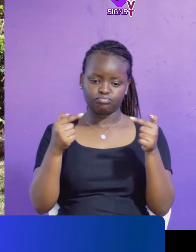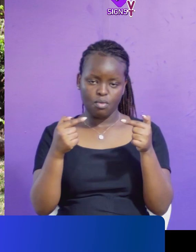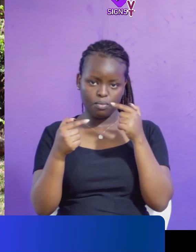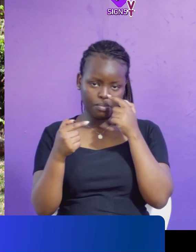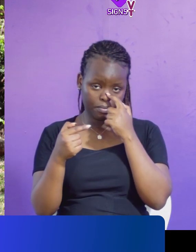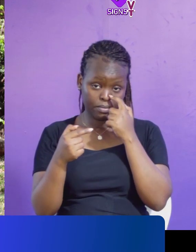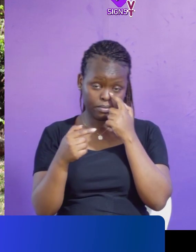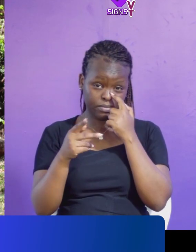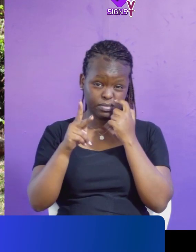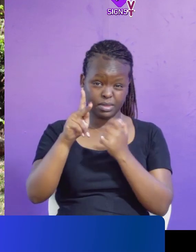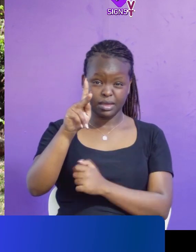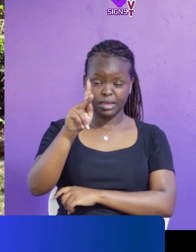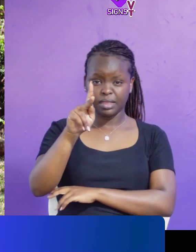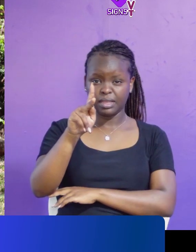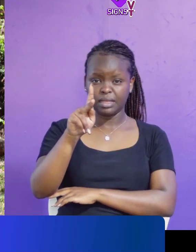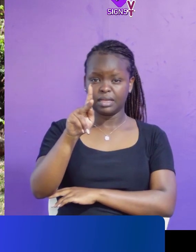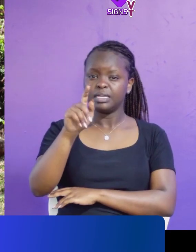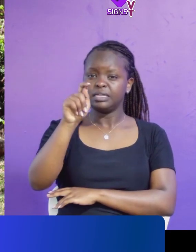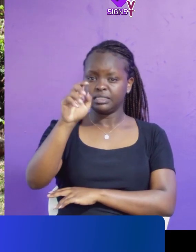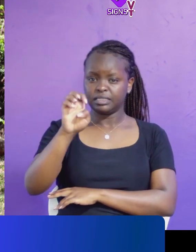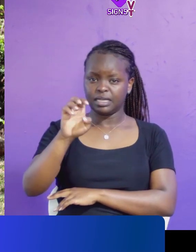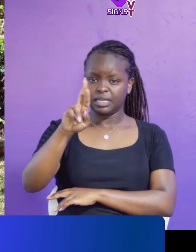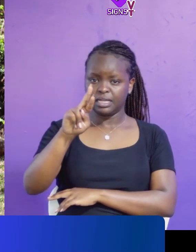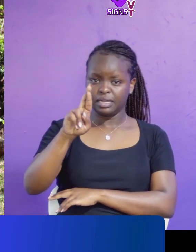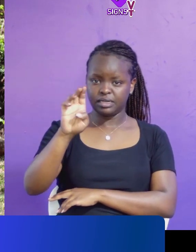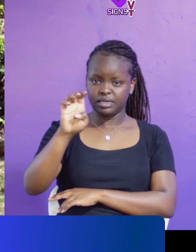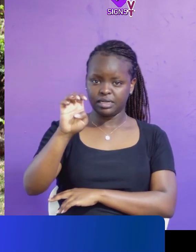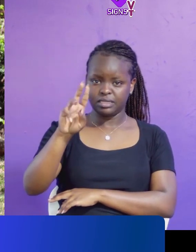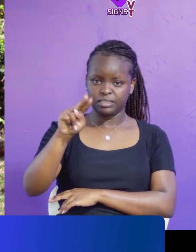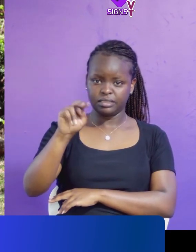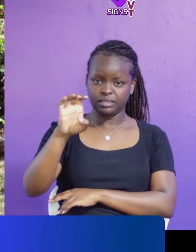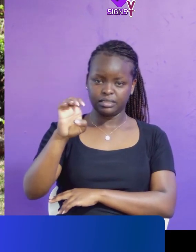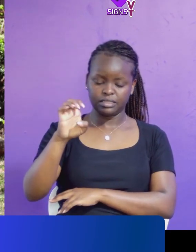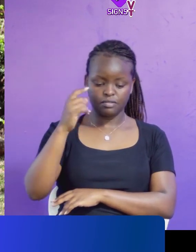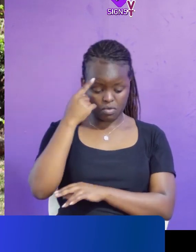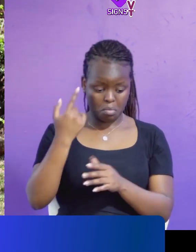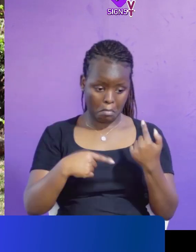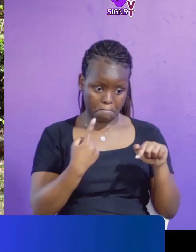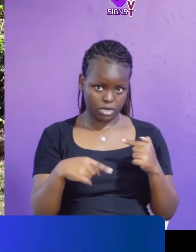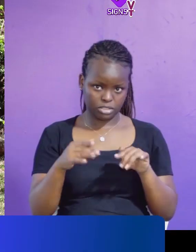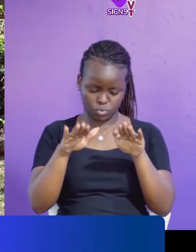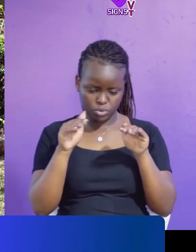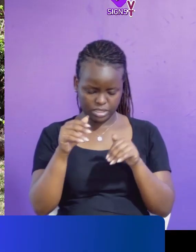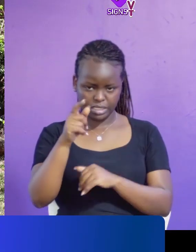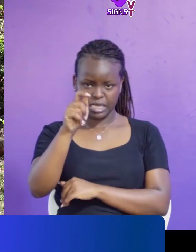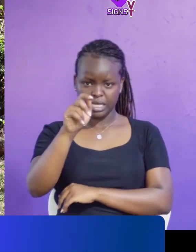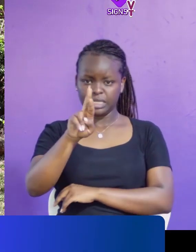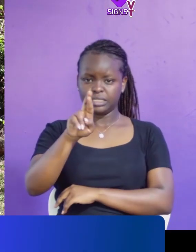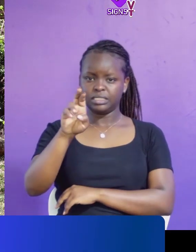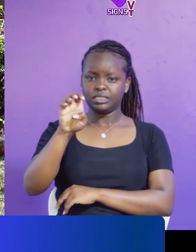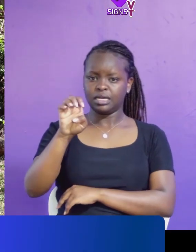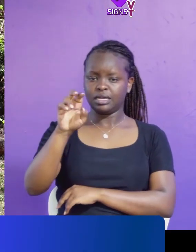the undisputed super middleweight match, whereby Terence Crawford won via